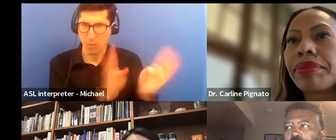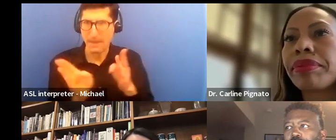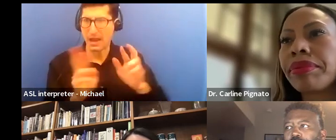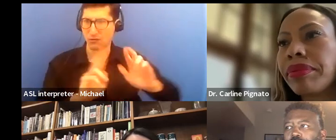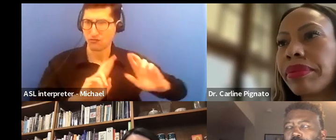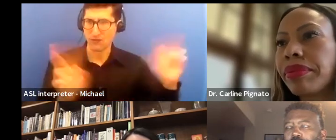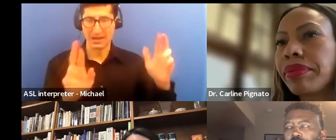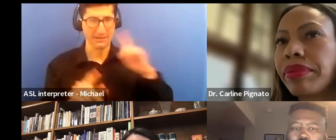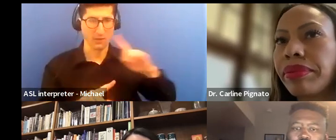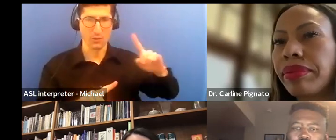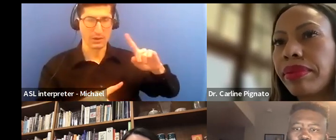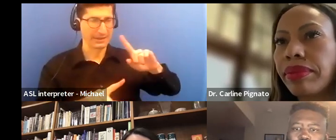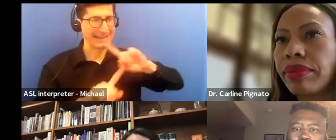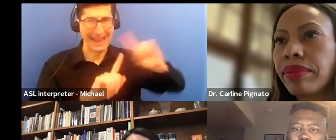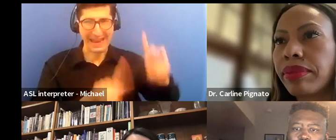these questions.